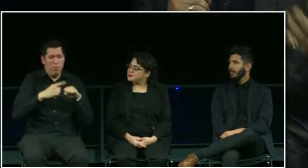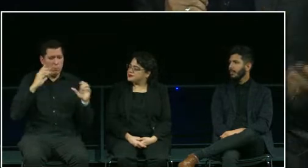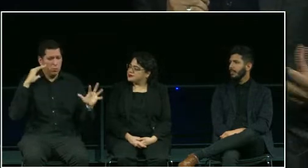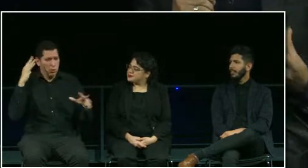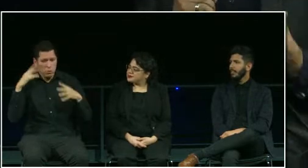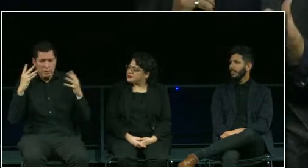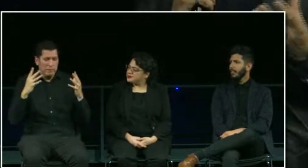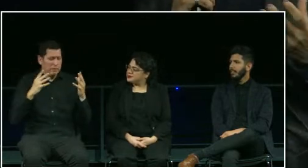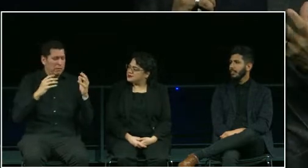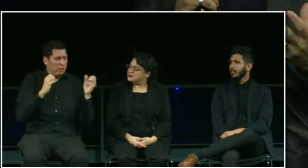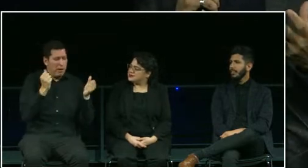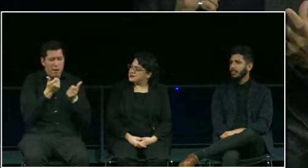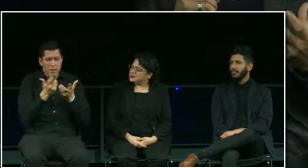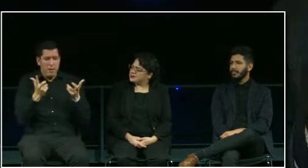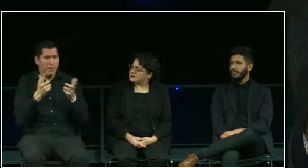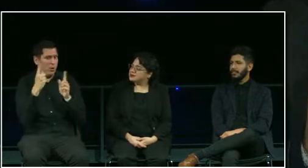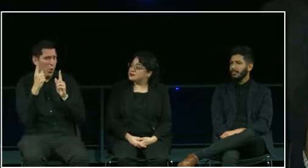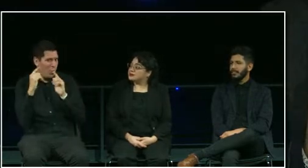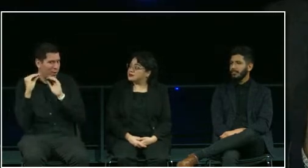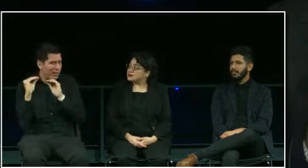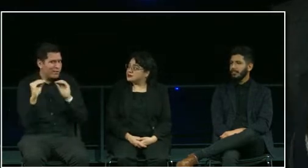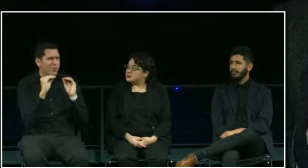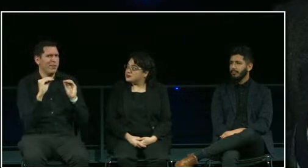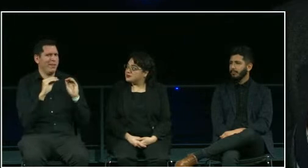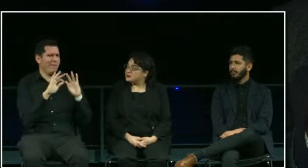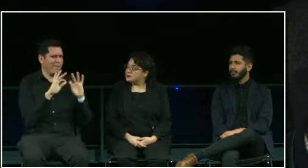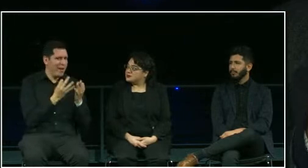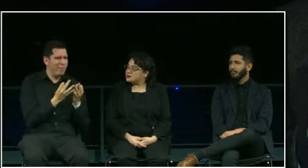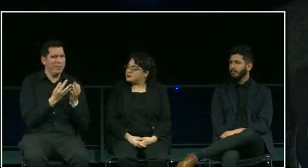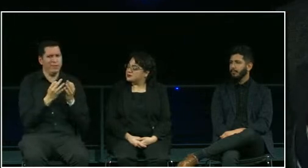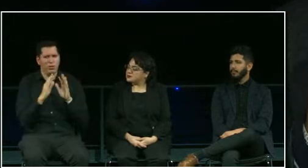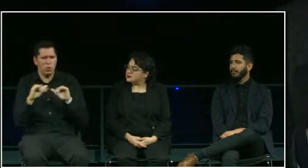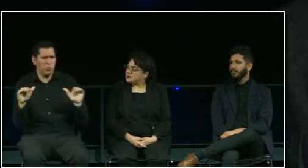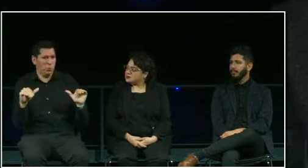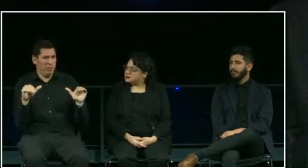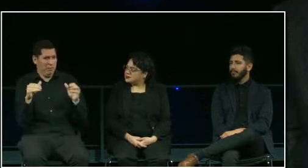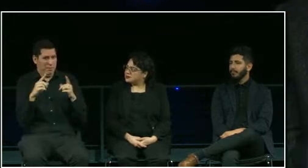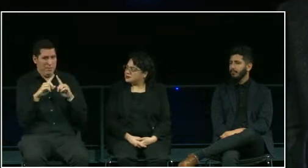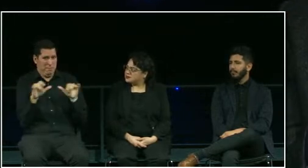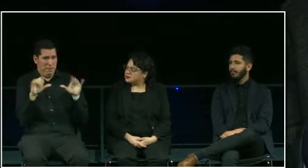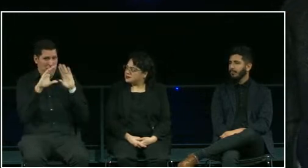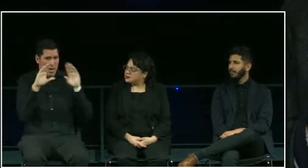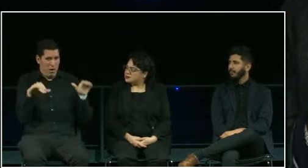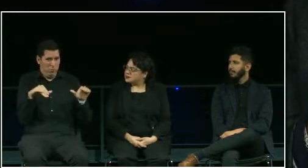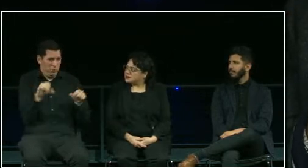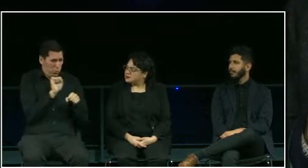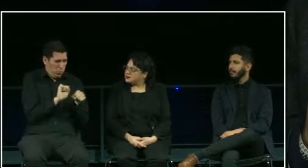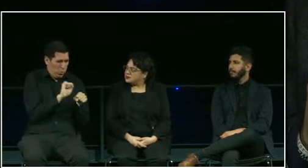living and educating our families and our children, like in the house while you're trying to do your work.